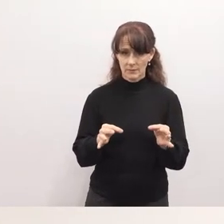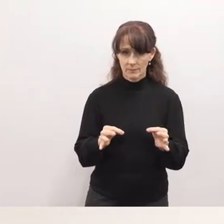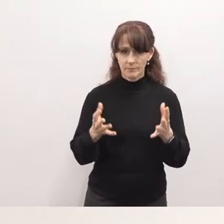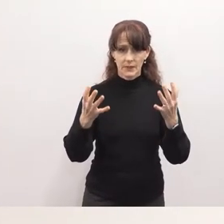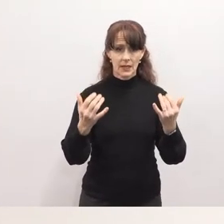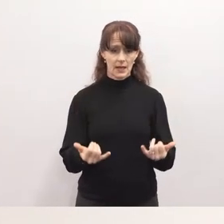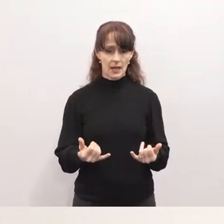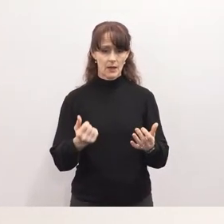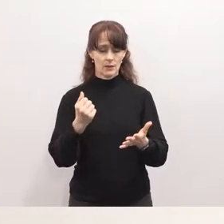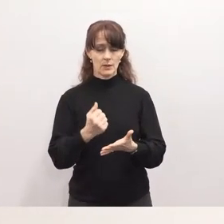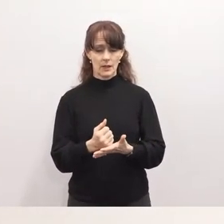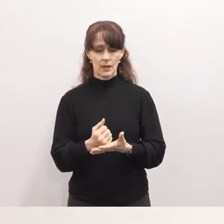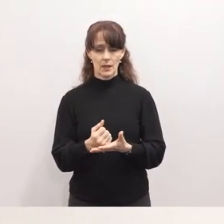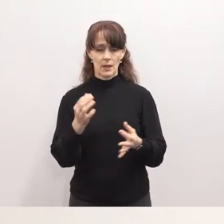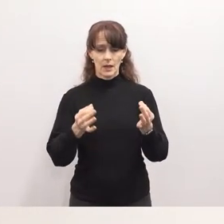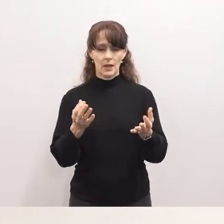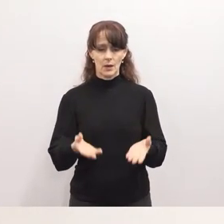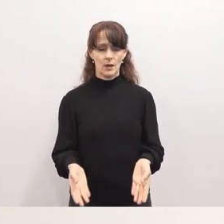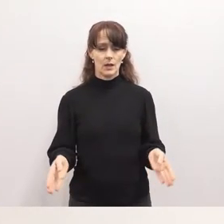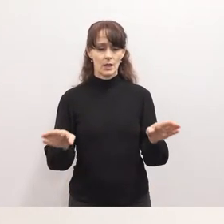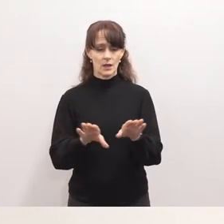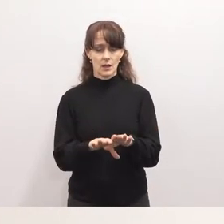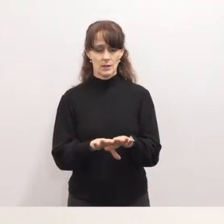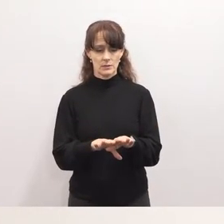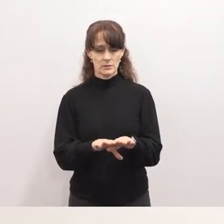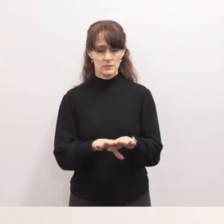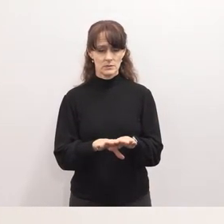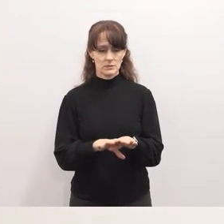now declare that hearing closed.